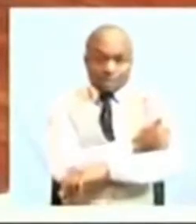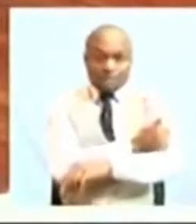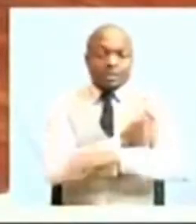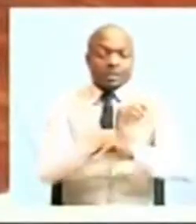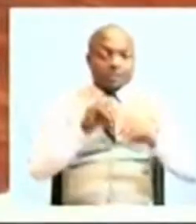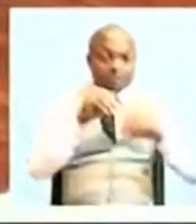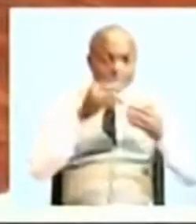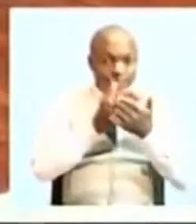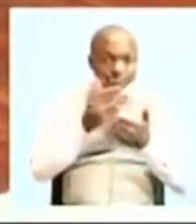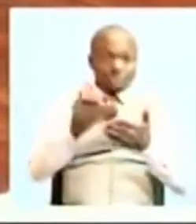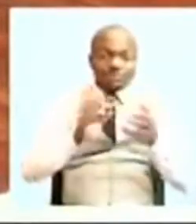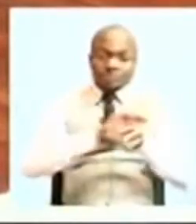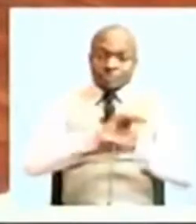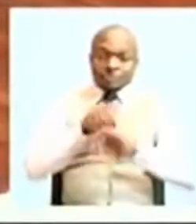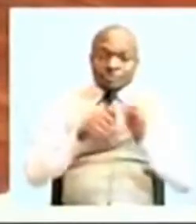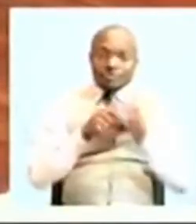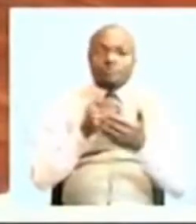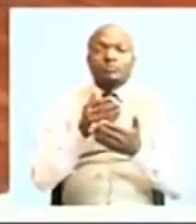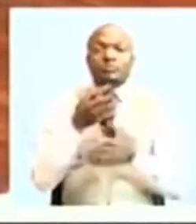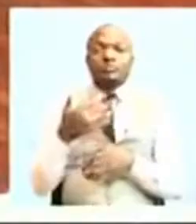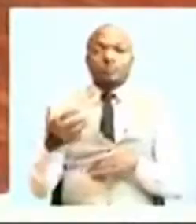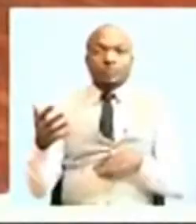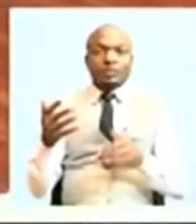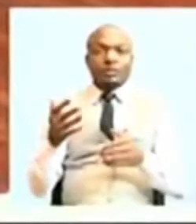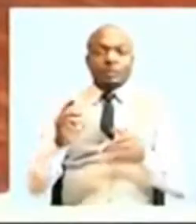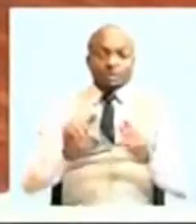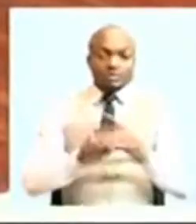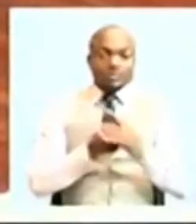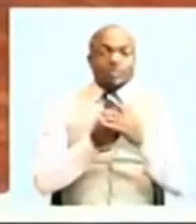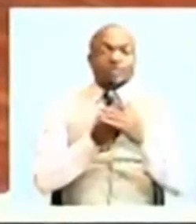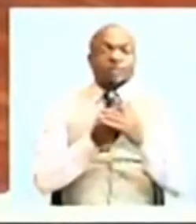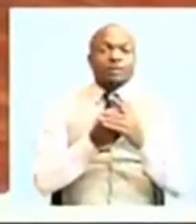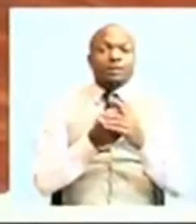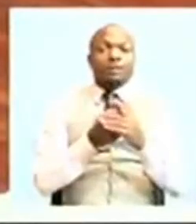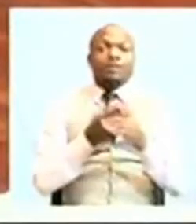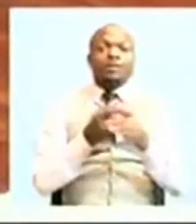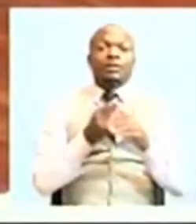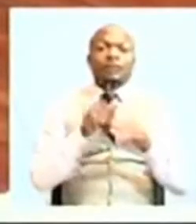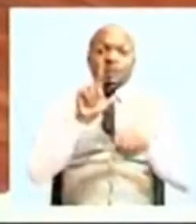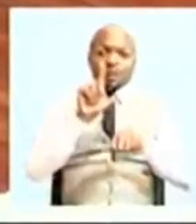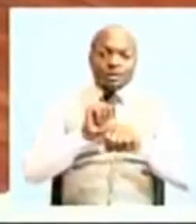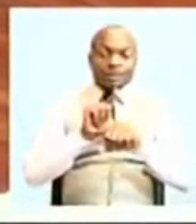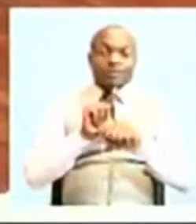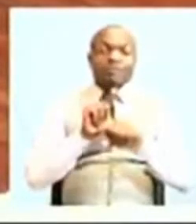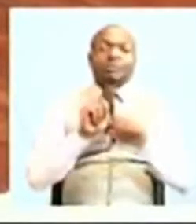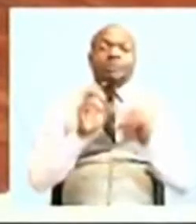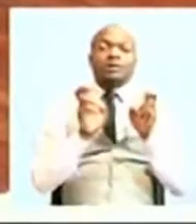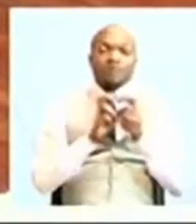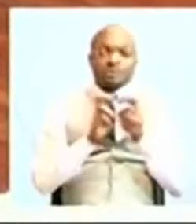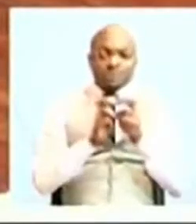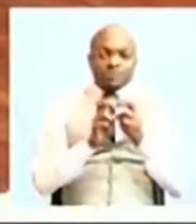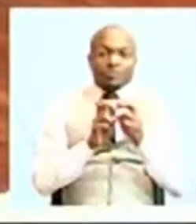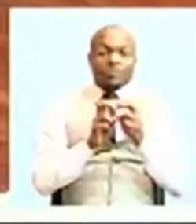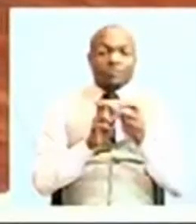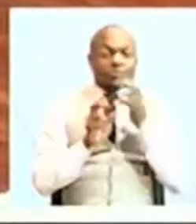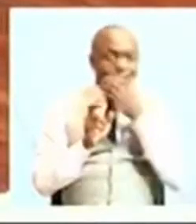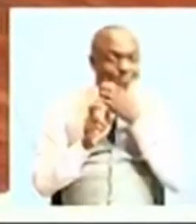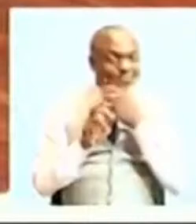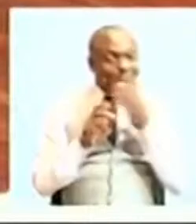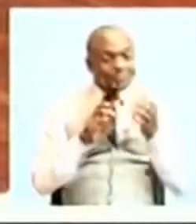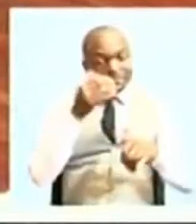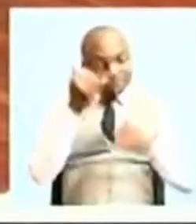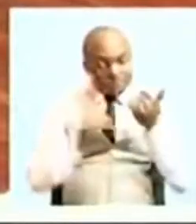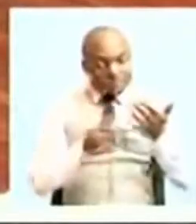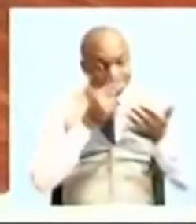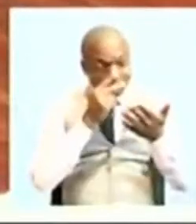the remaining works were undertaken through labor-based contract. The project has since been completed, as can be seen in the